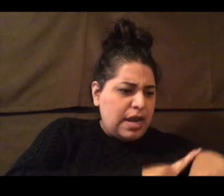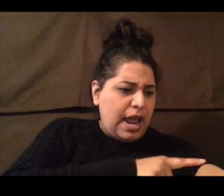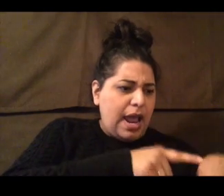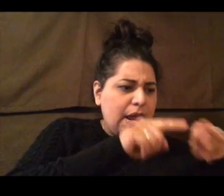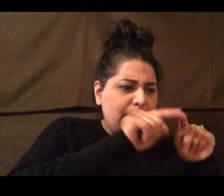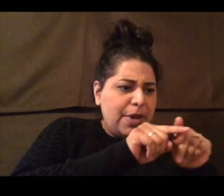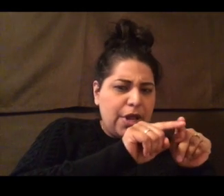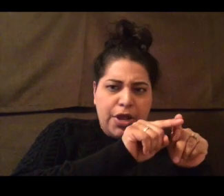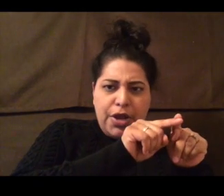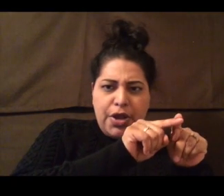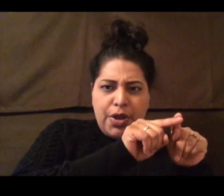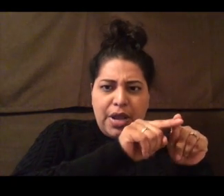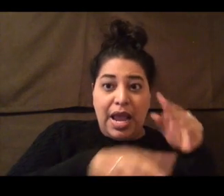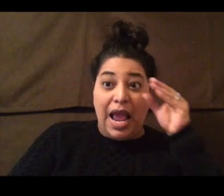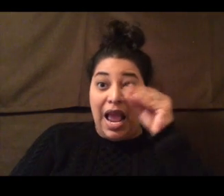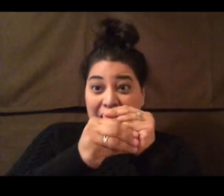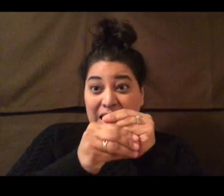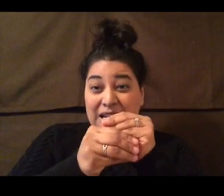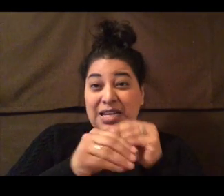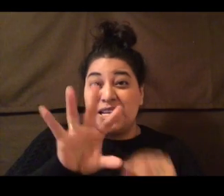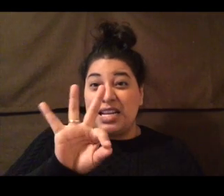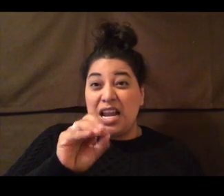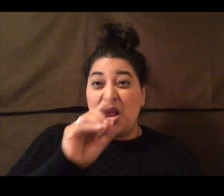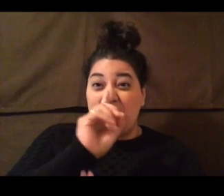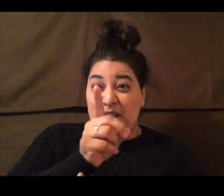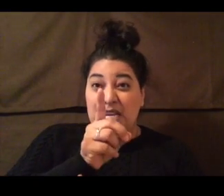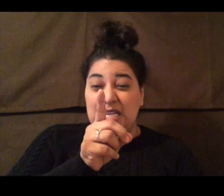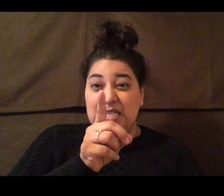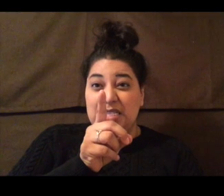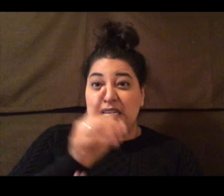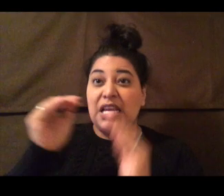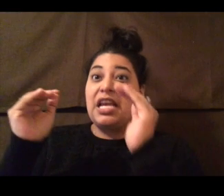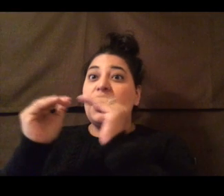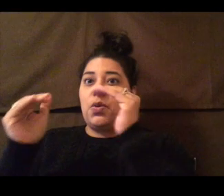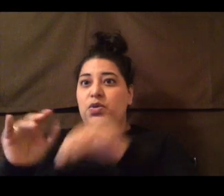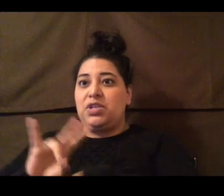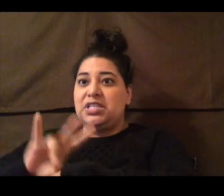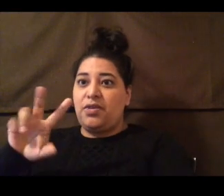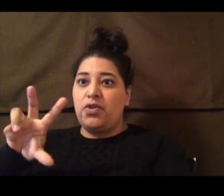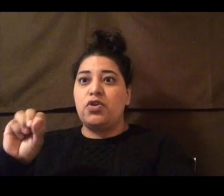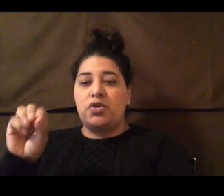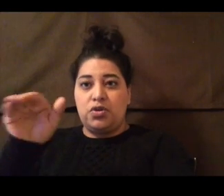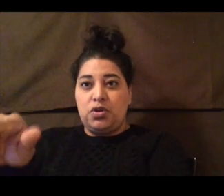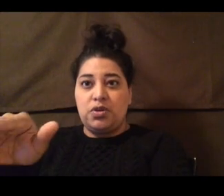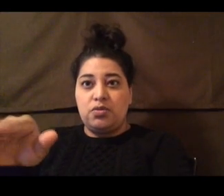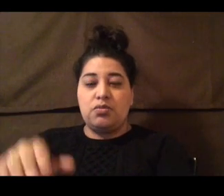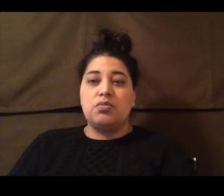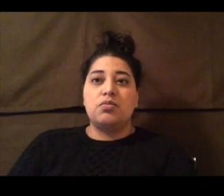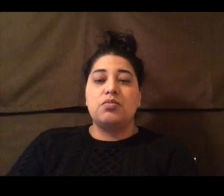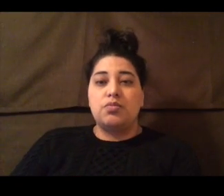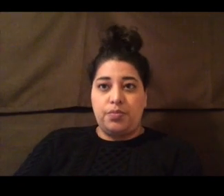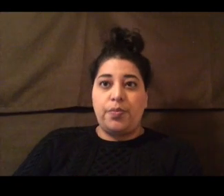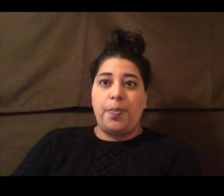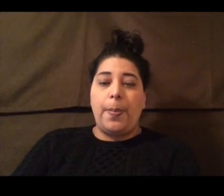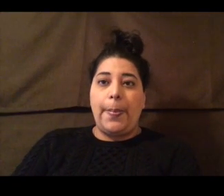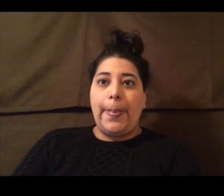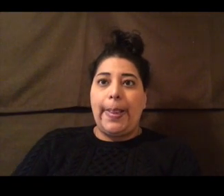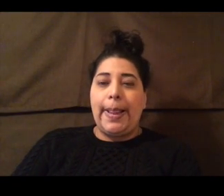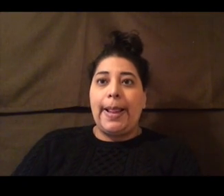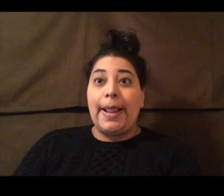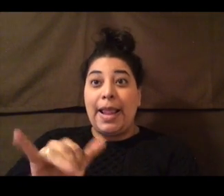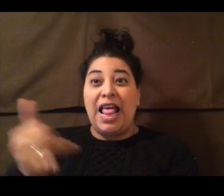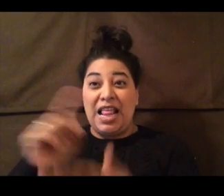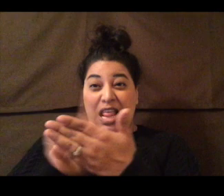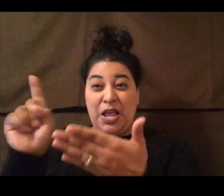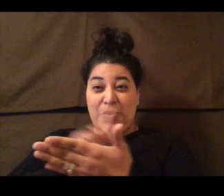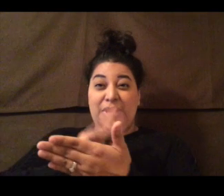plus 90 minutes is going to equal our 7:30 p.m. So just like we did last week, we're going to start with the number